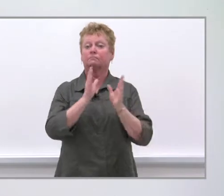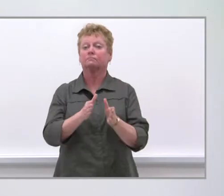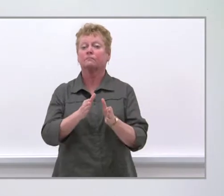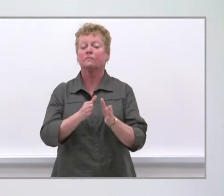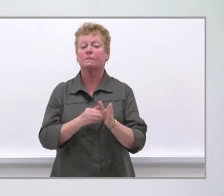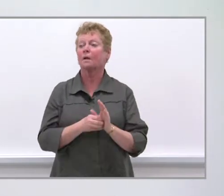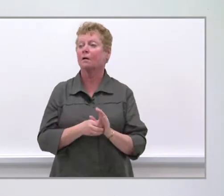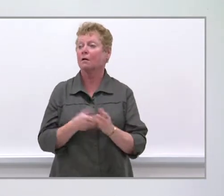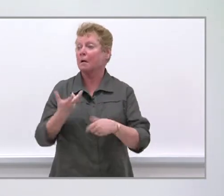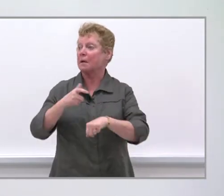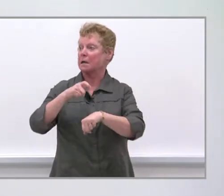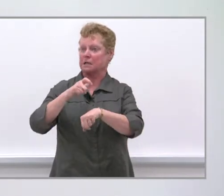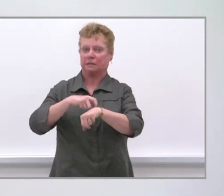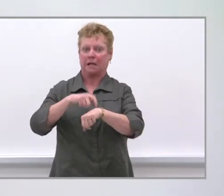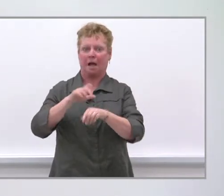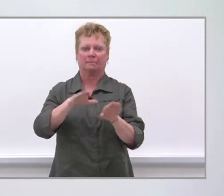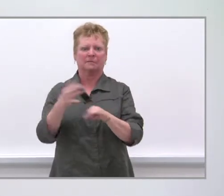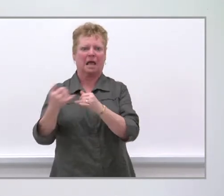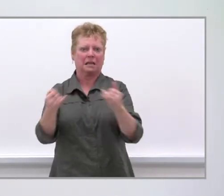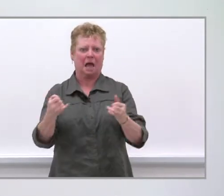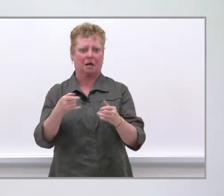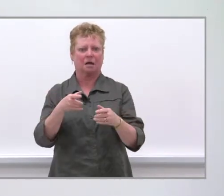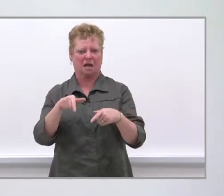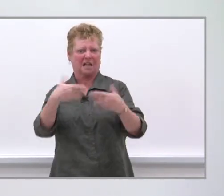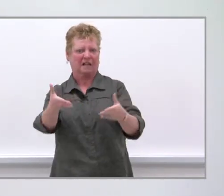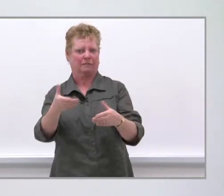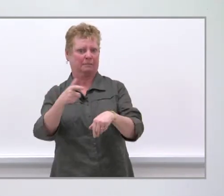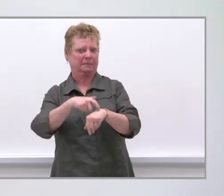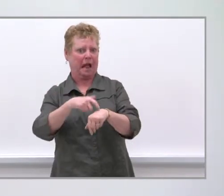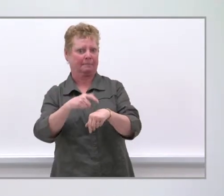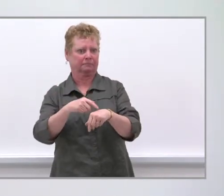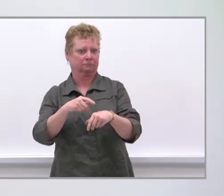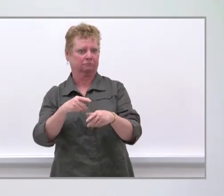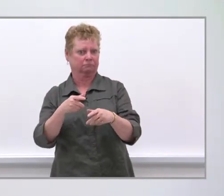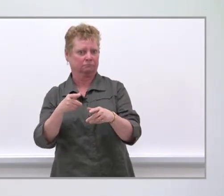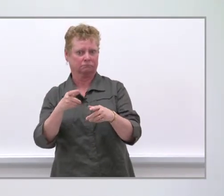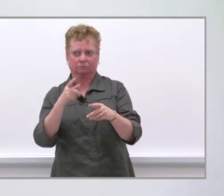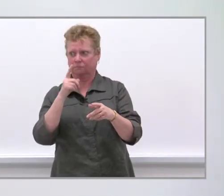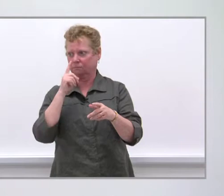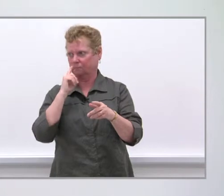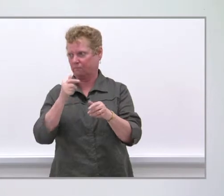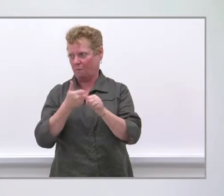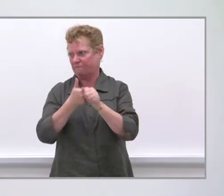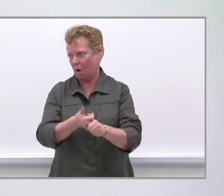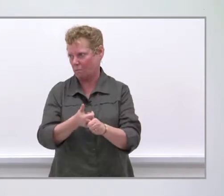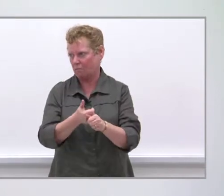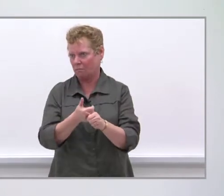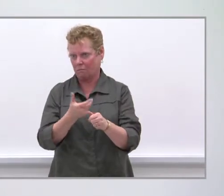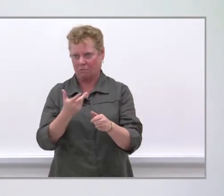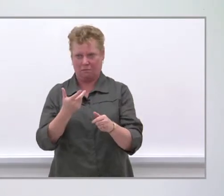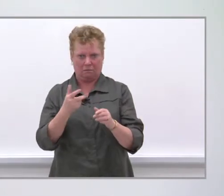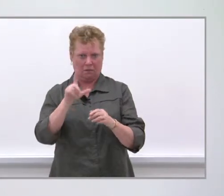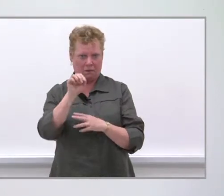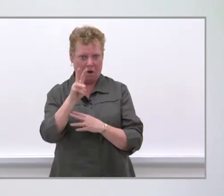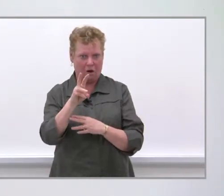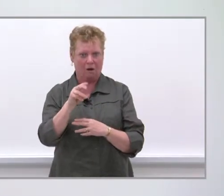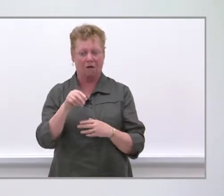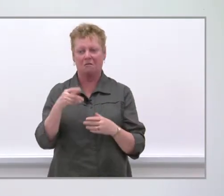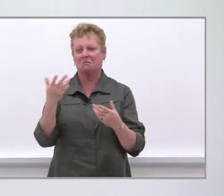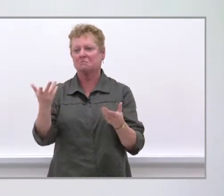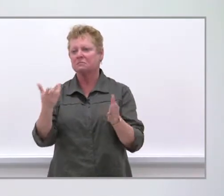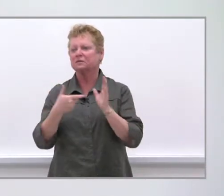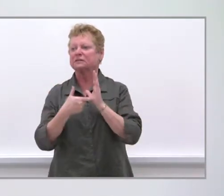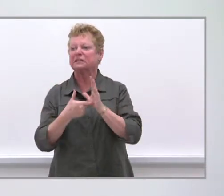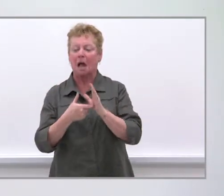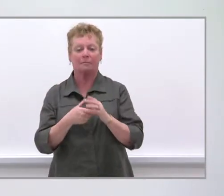We can set timelines for compliance. That means we can say, okay, you